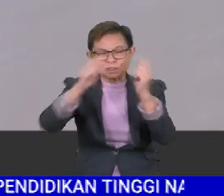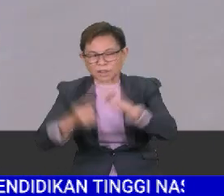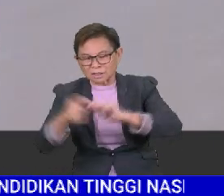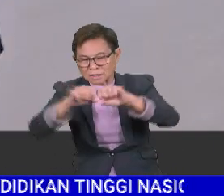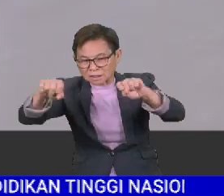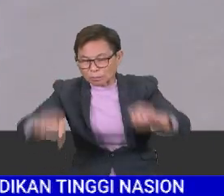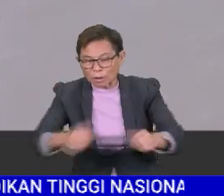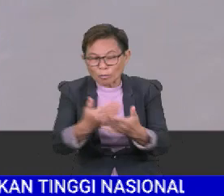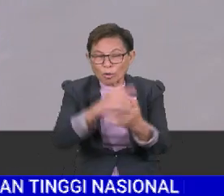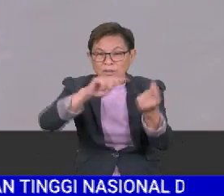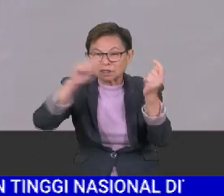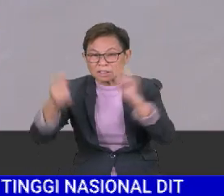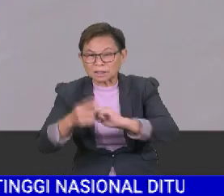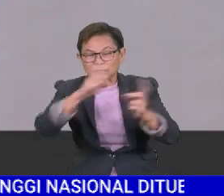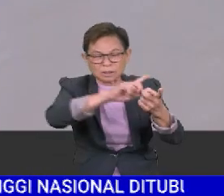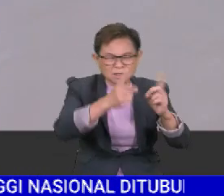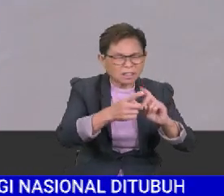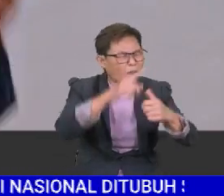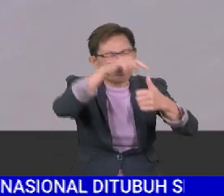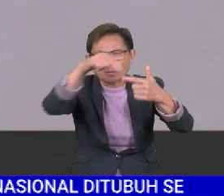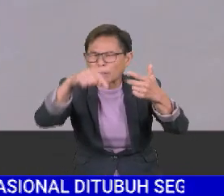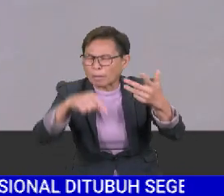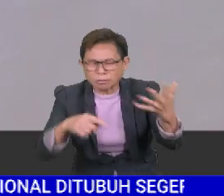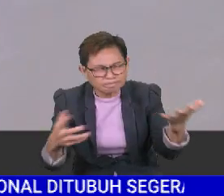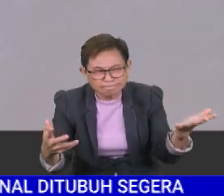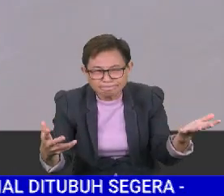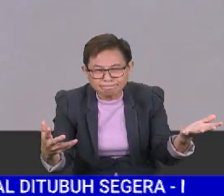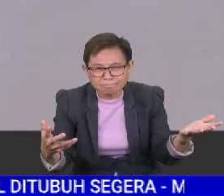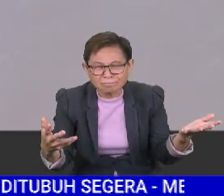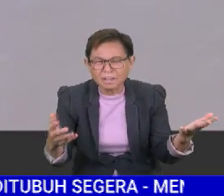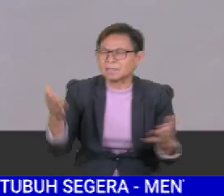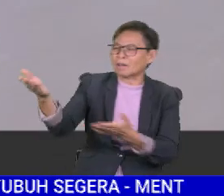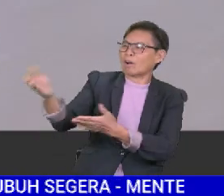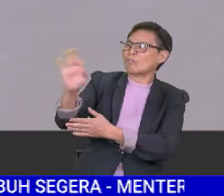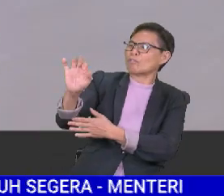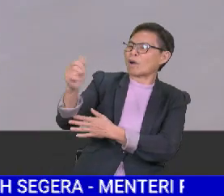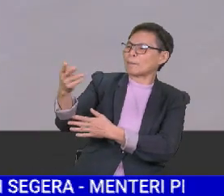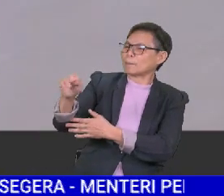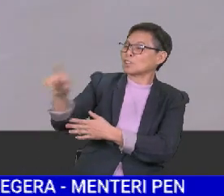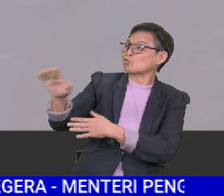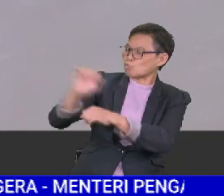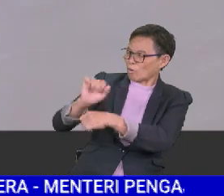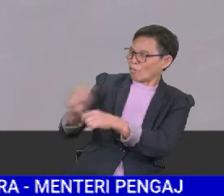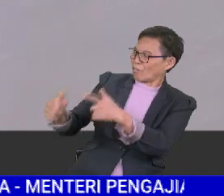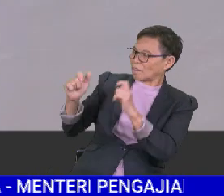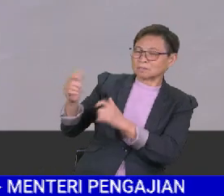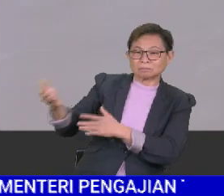or digital, whatever, cards, whatever, this family need to work faster on that.